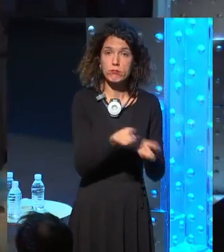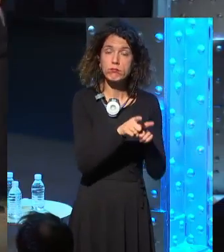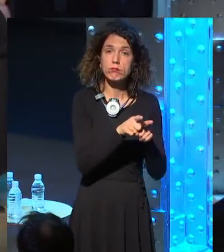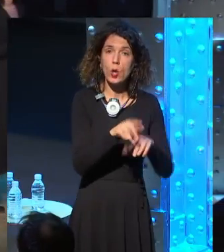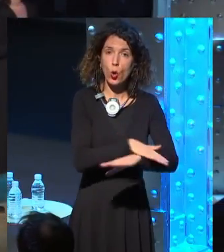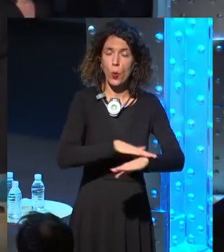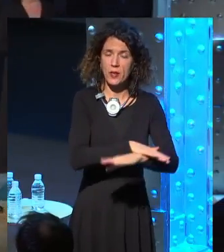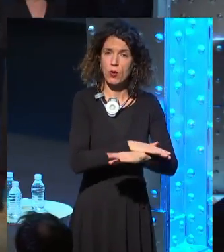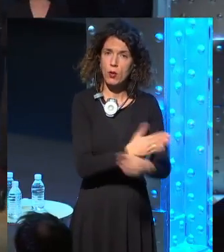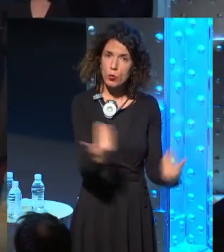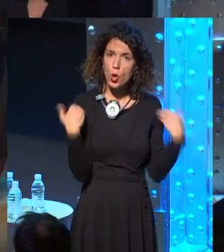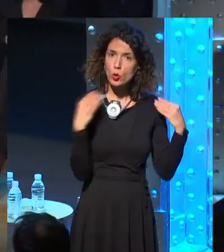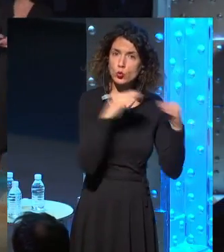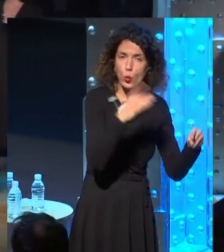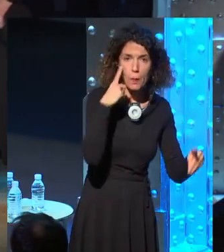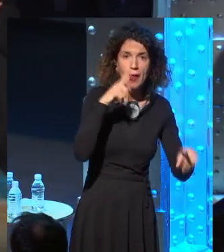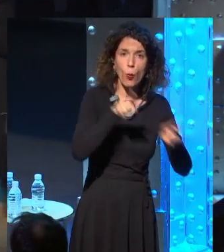coordination and